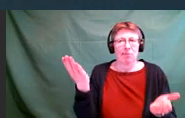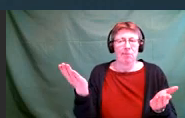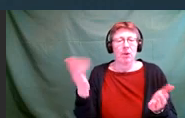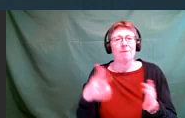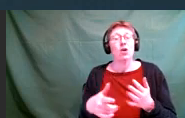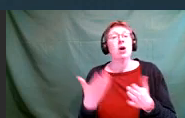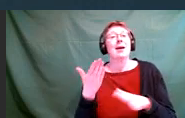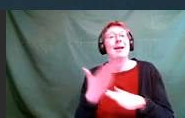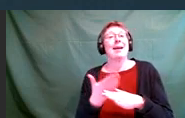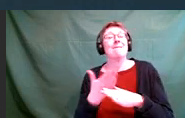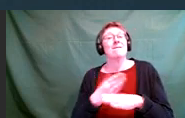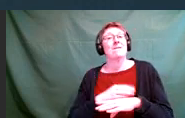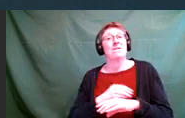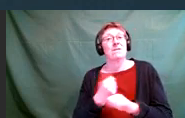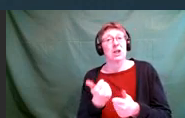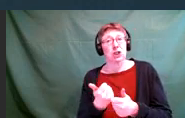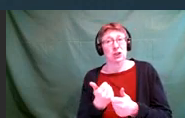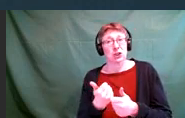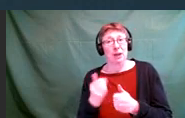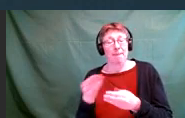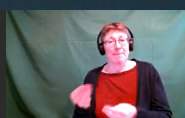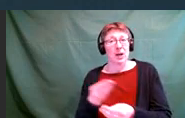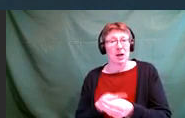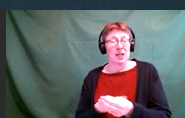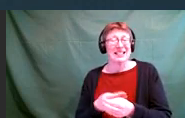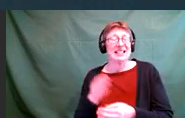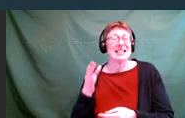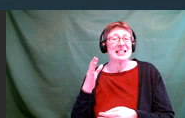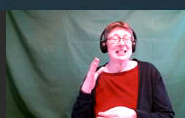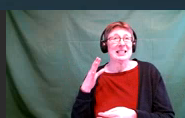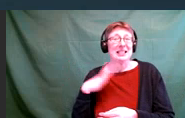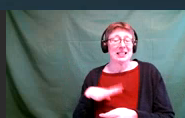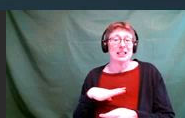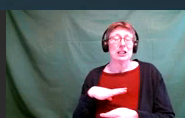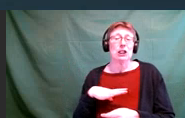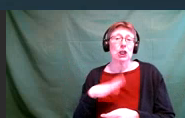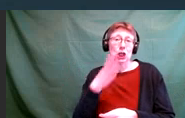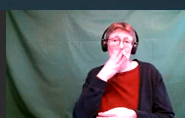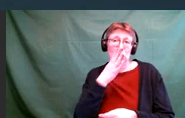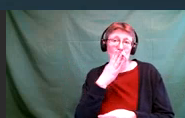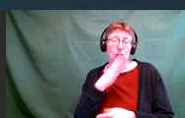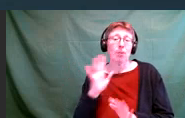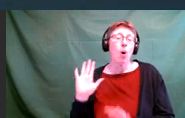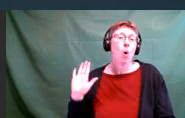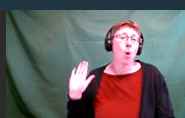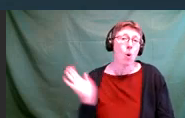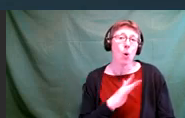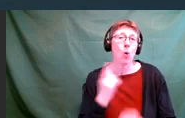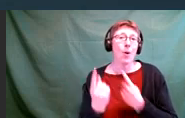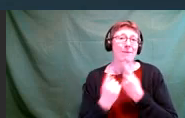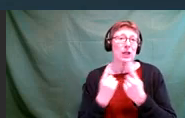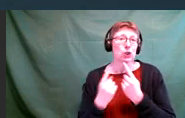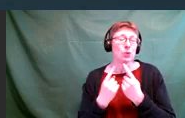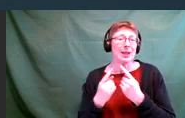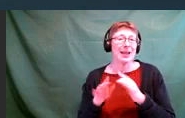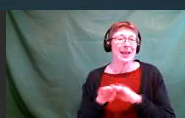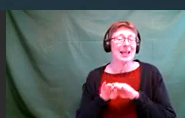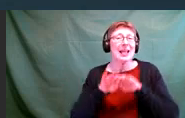efficient markets, we need to assume that all information is equally known by